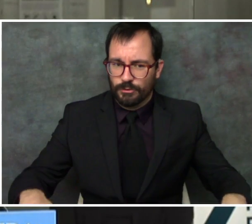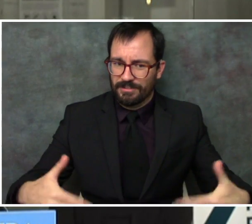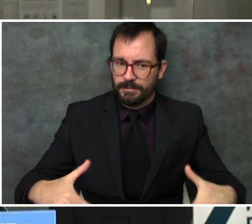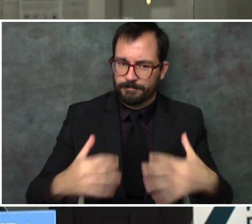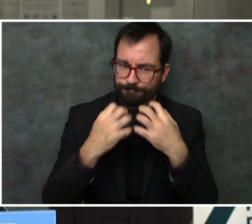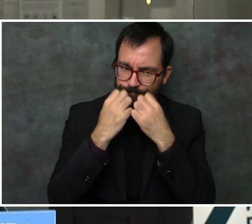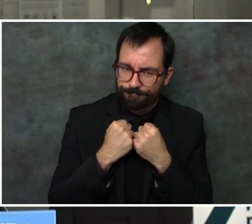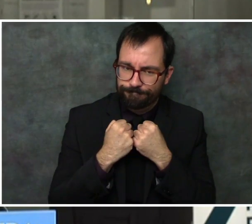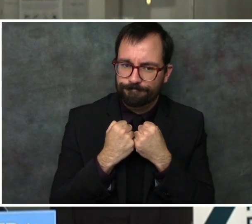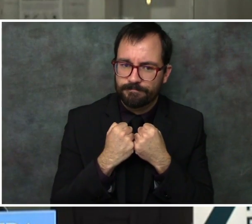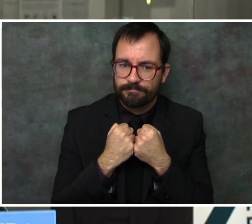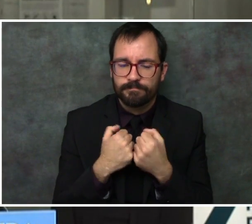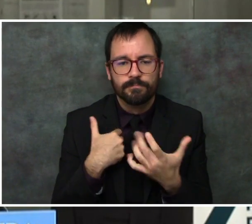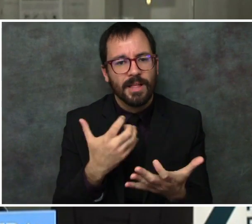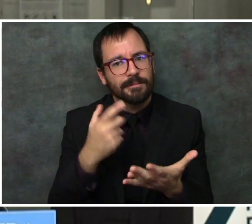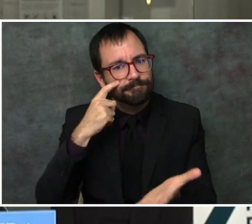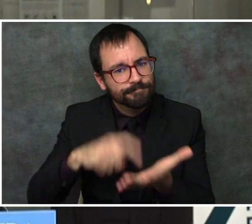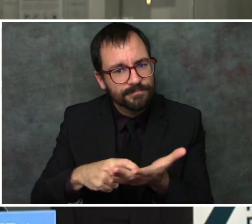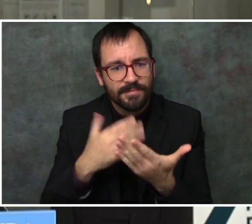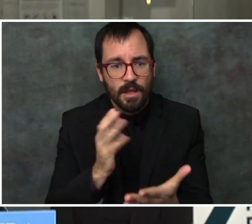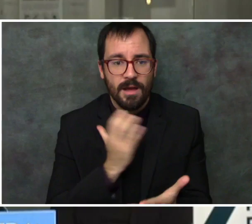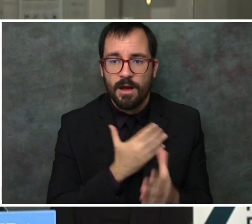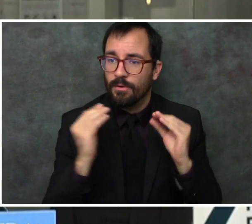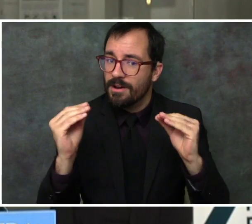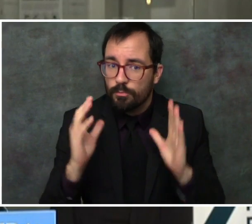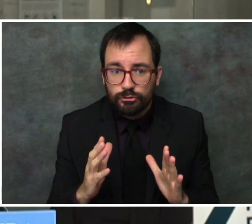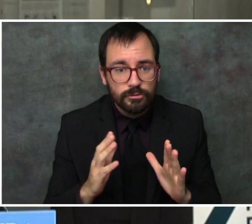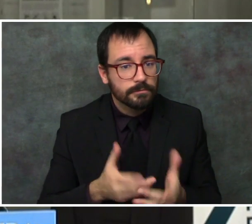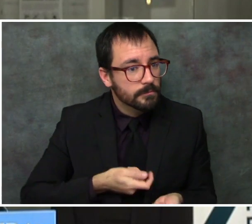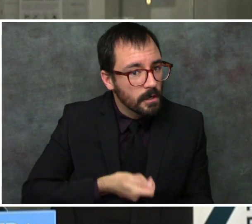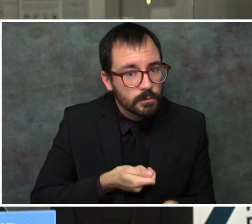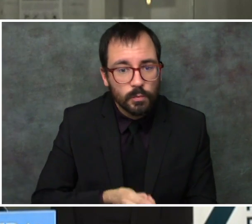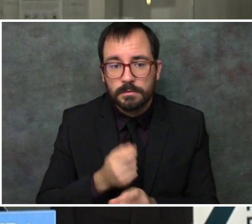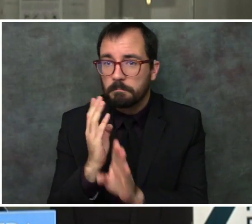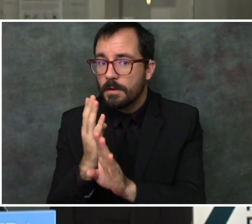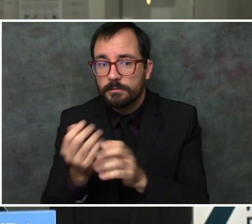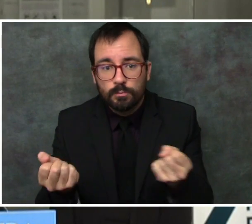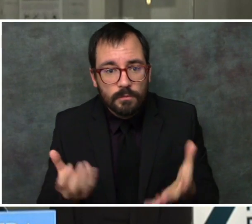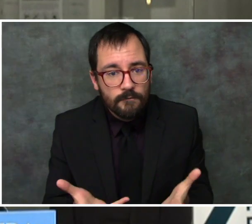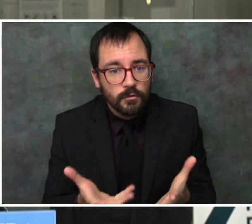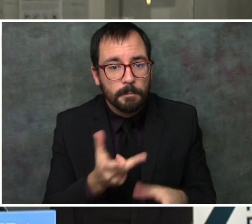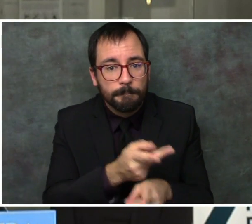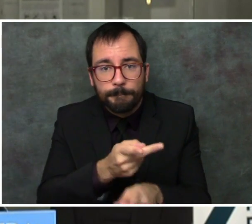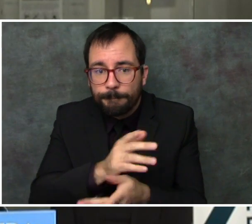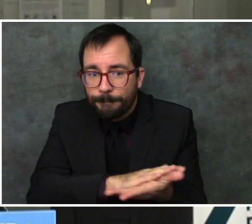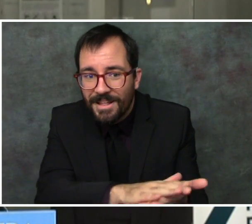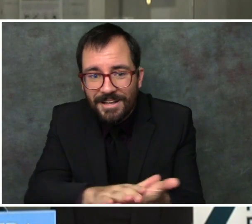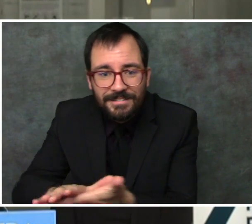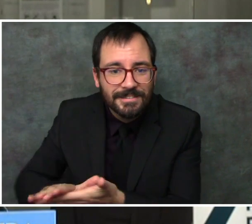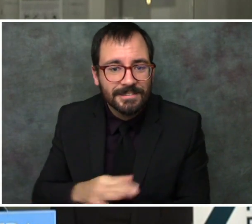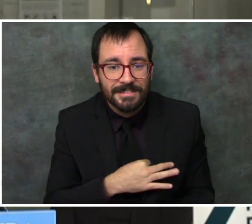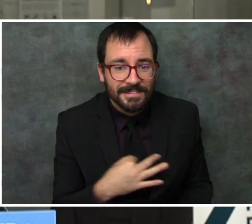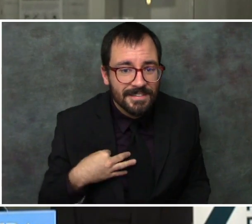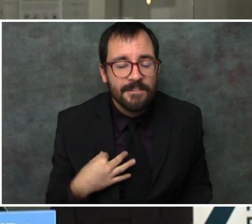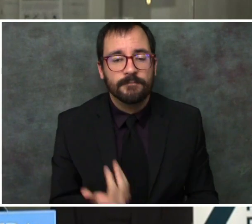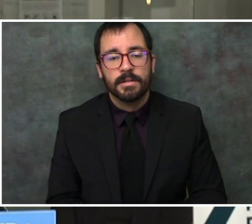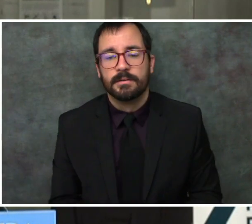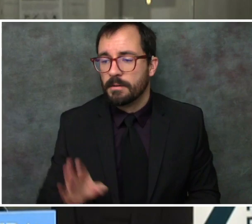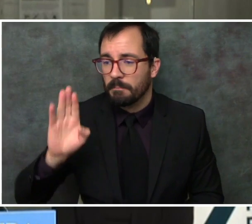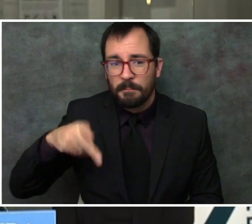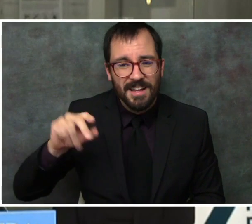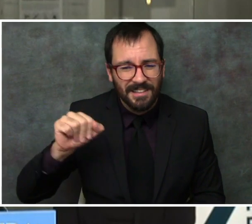educators, custodians, bus drivers, maintenance staff, and all of our BPS workers for working around the clock for our